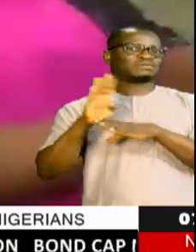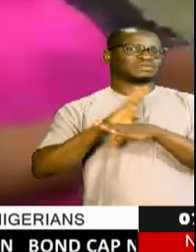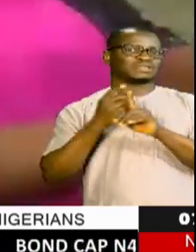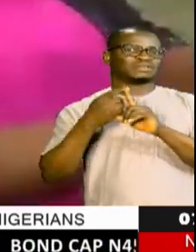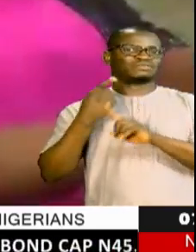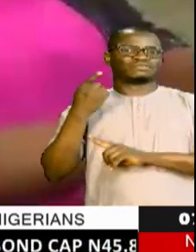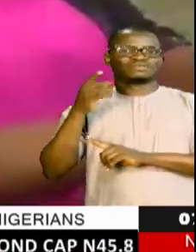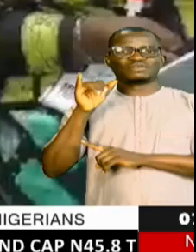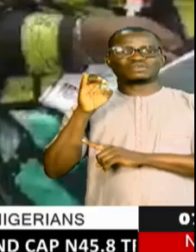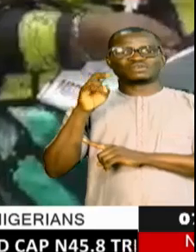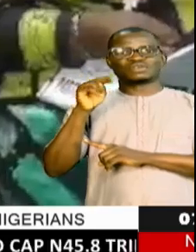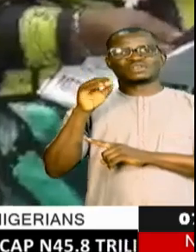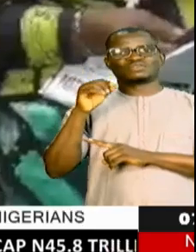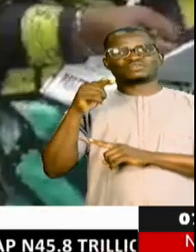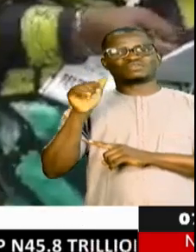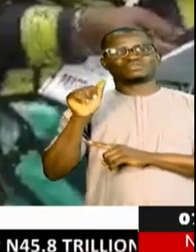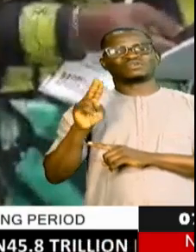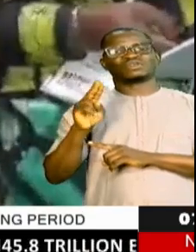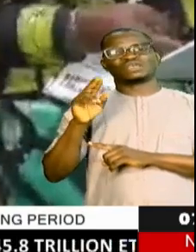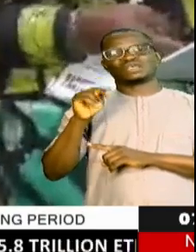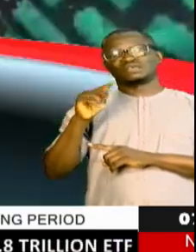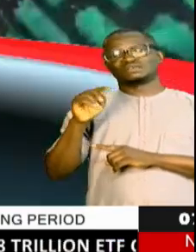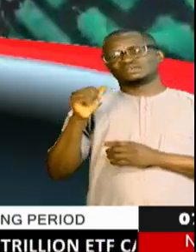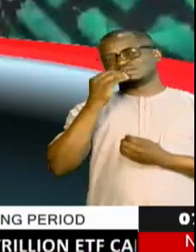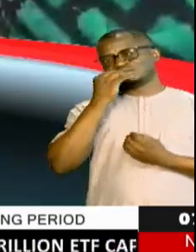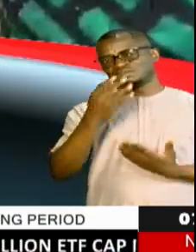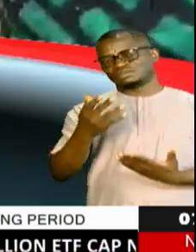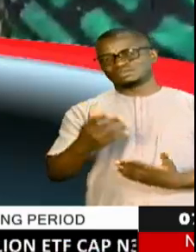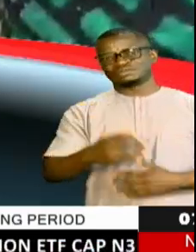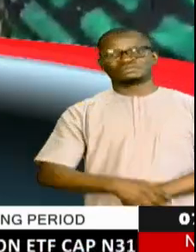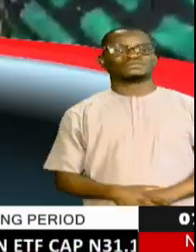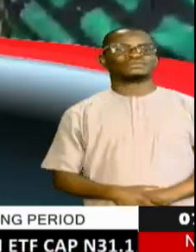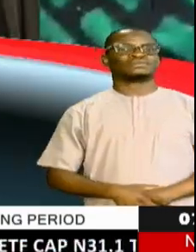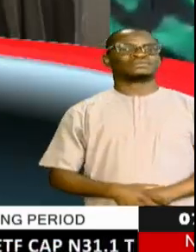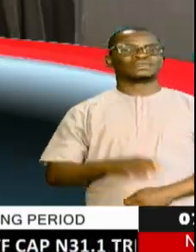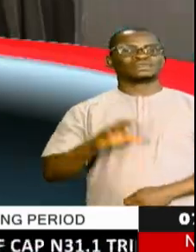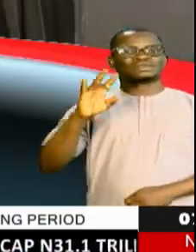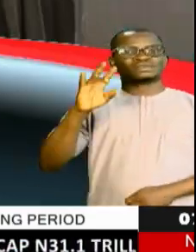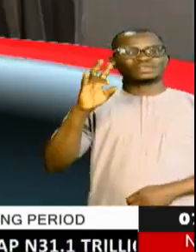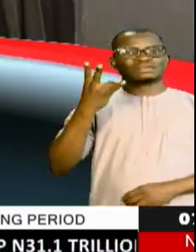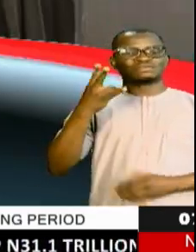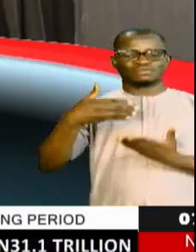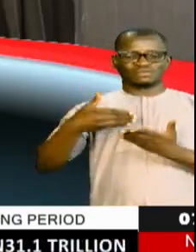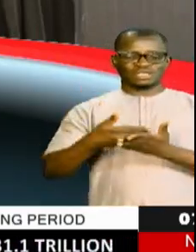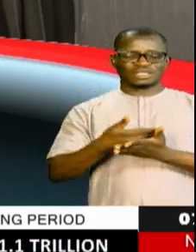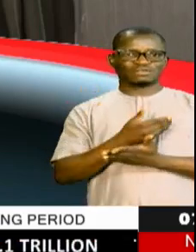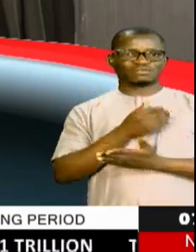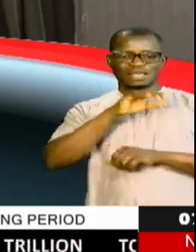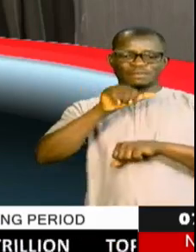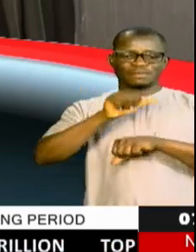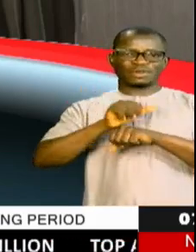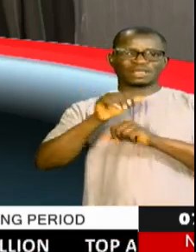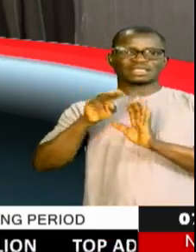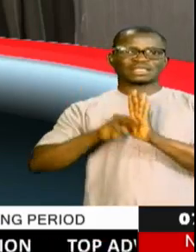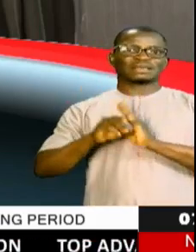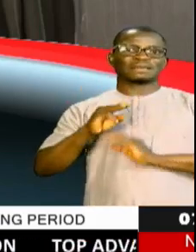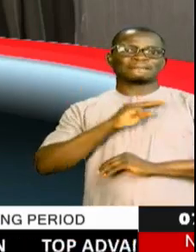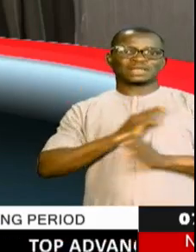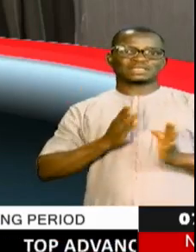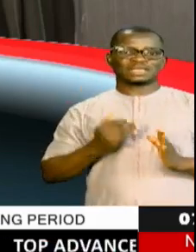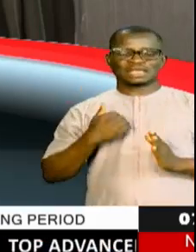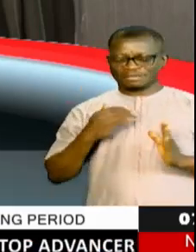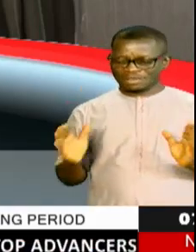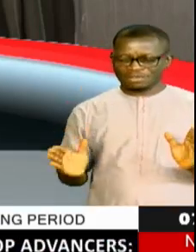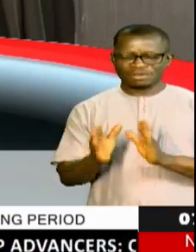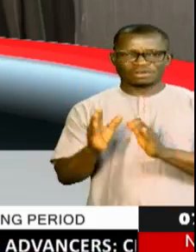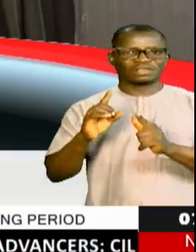Yenagoa, Doris Akumoye, NTA News. The 7 newly appointed ministers have been urged to uphold